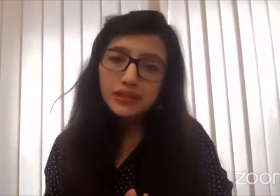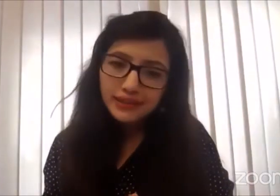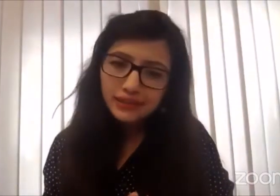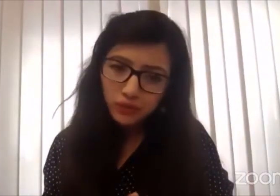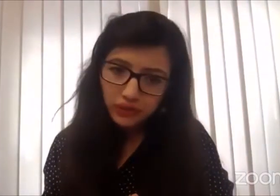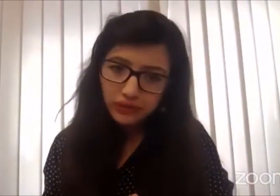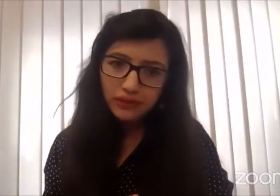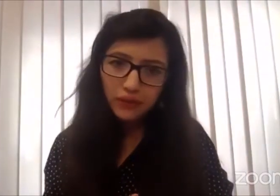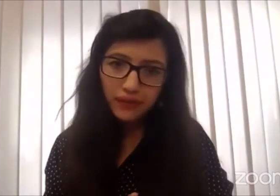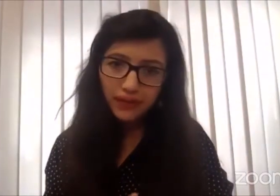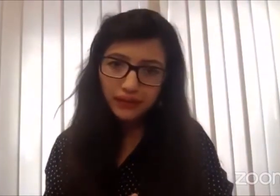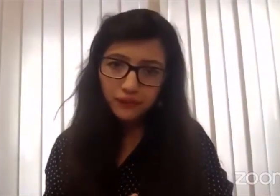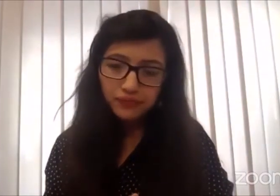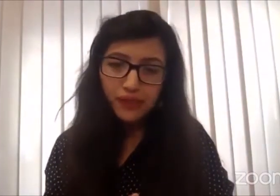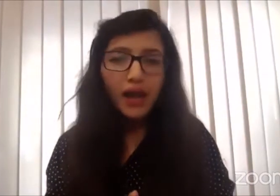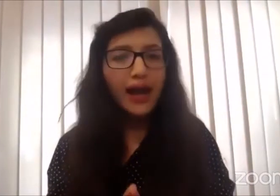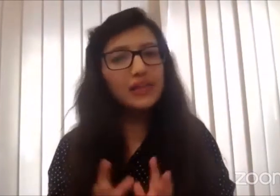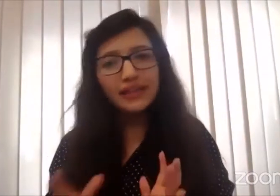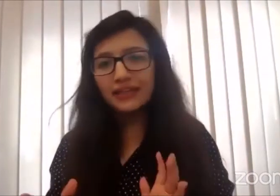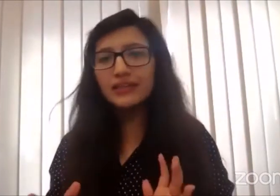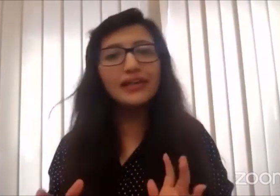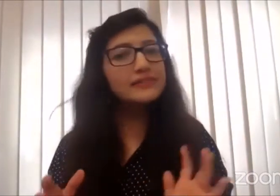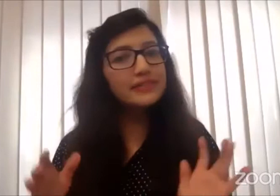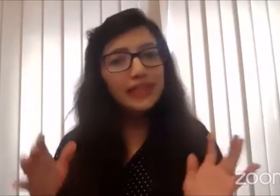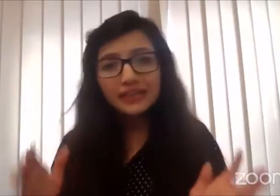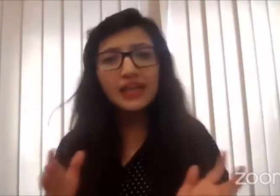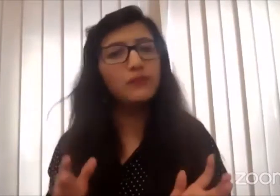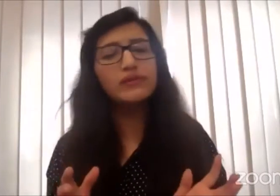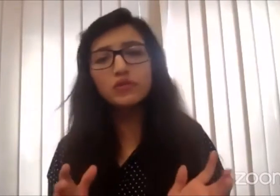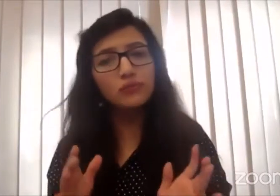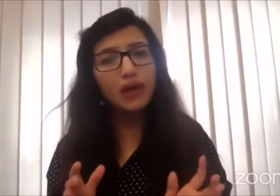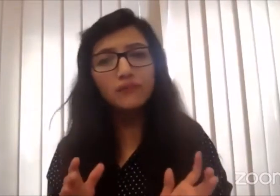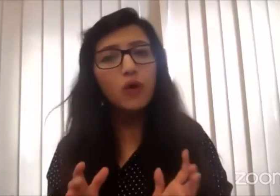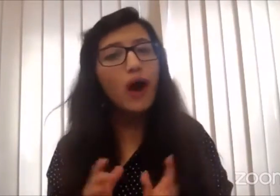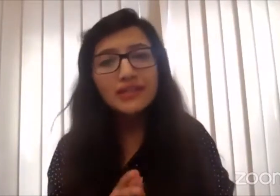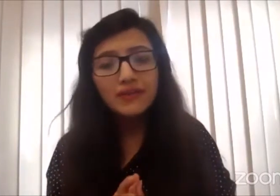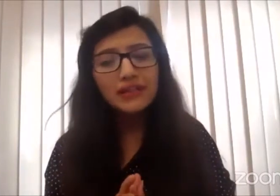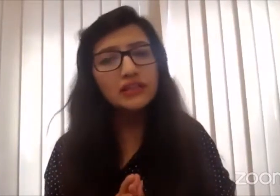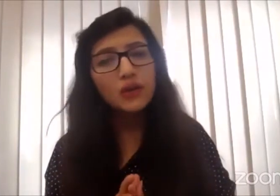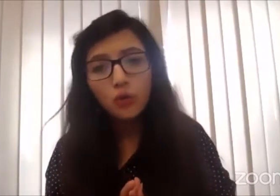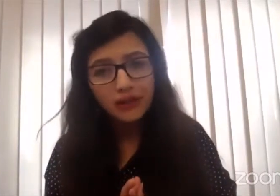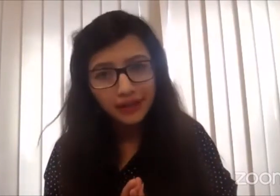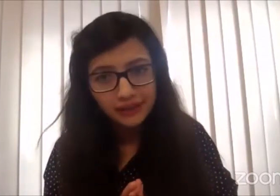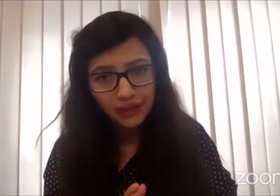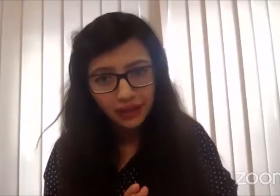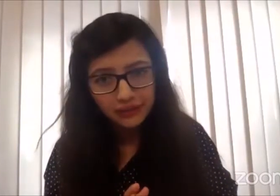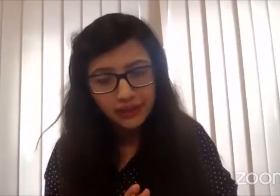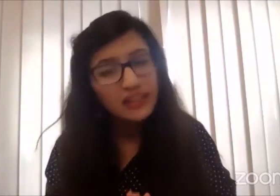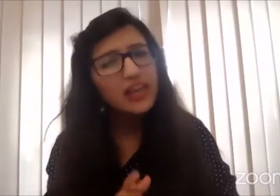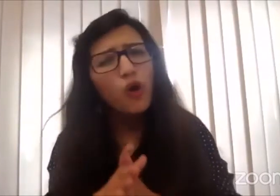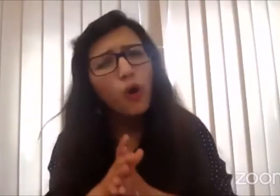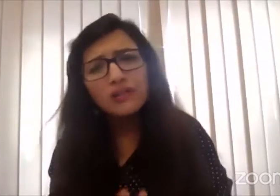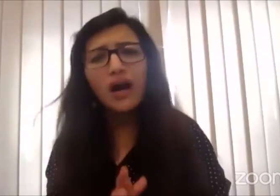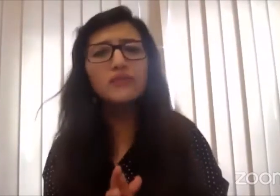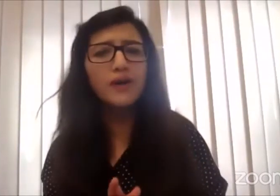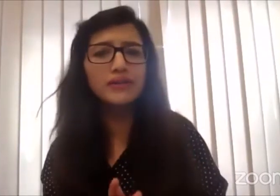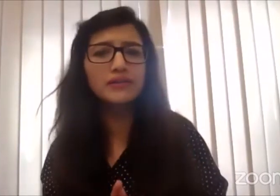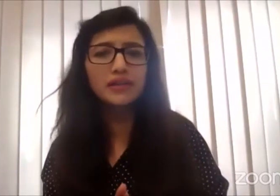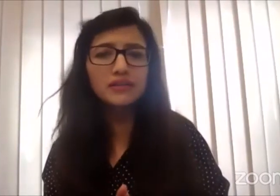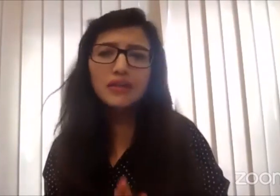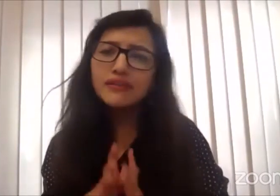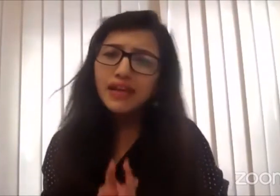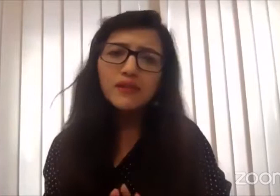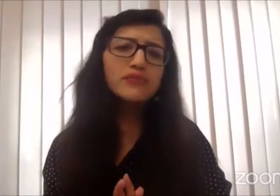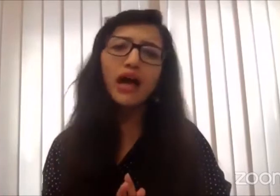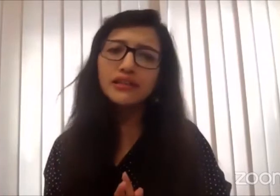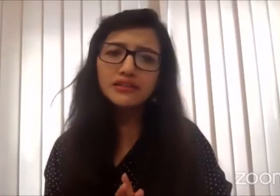and girls with disability. And again, like 80% of them are living in the rural areas, and they all are facing